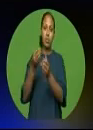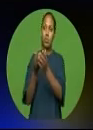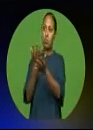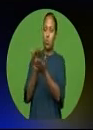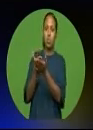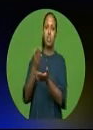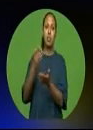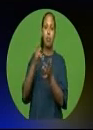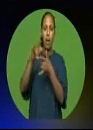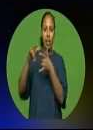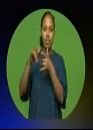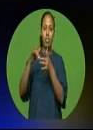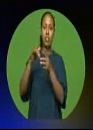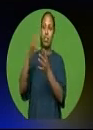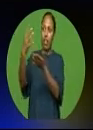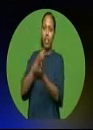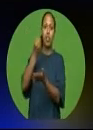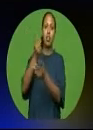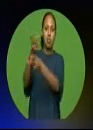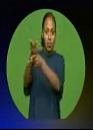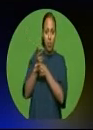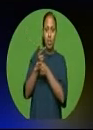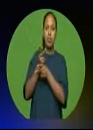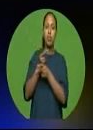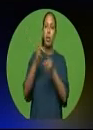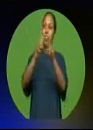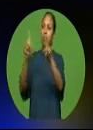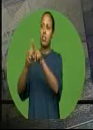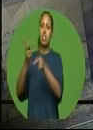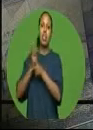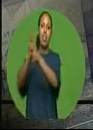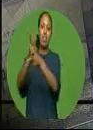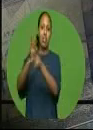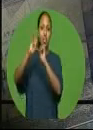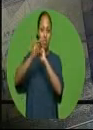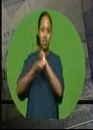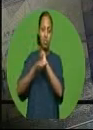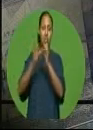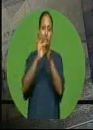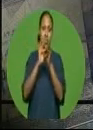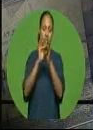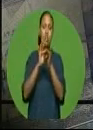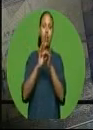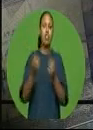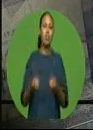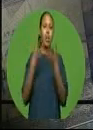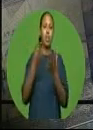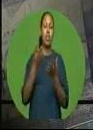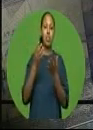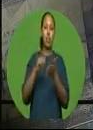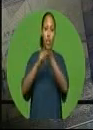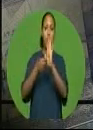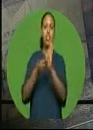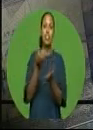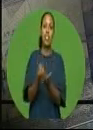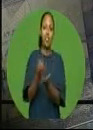like by taking loan from different lenders. As money is required for